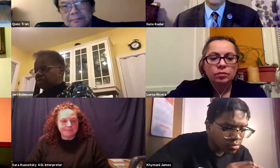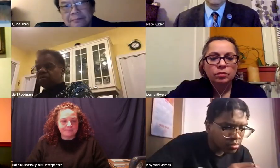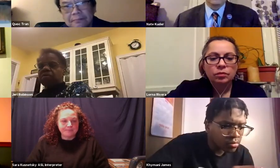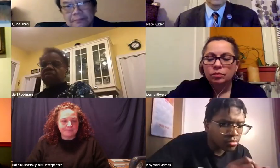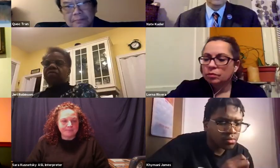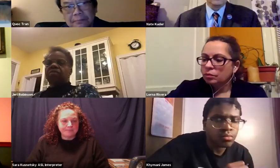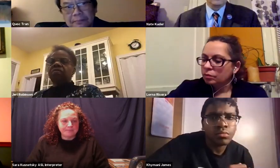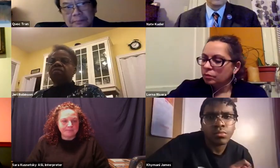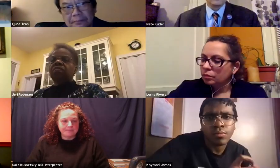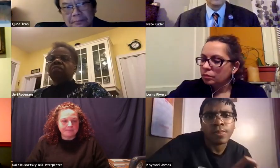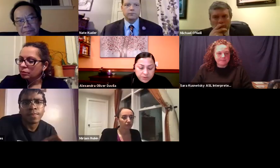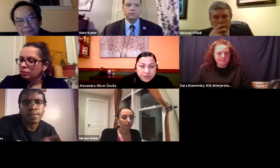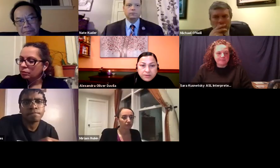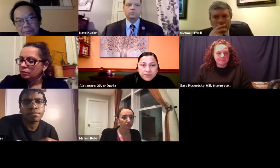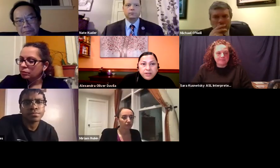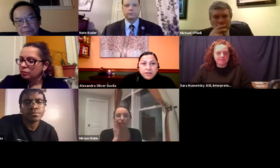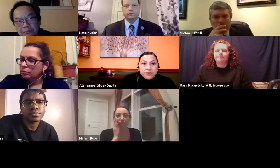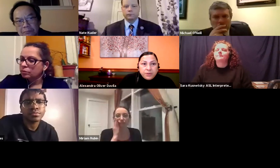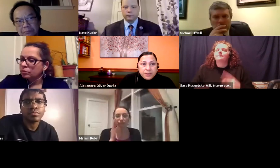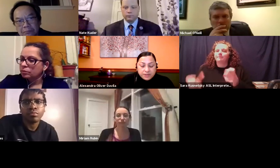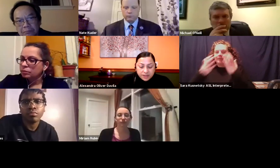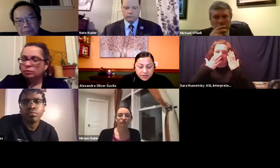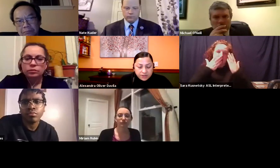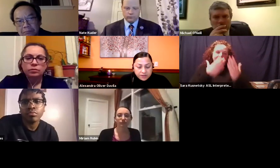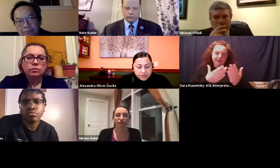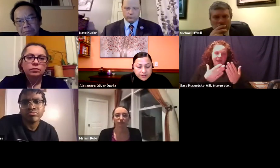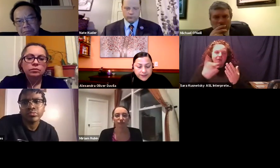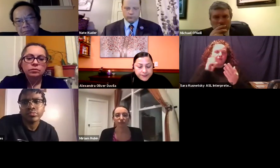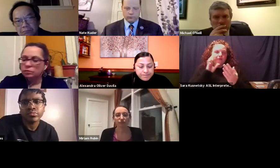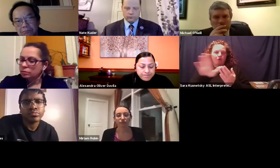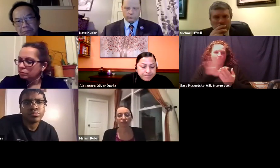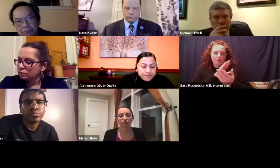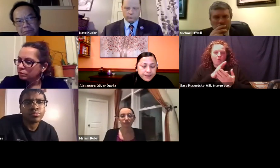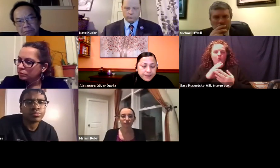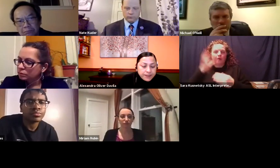Thank you, Chief Cooter and Ms. Rubin, for your presentation.